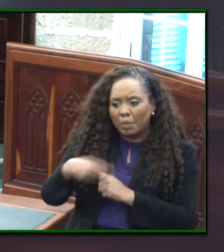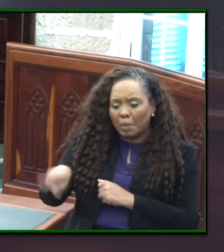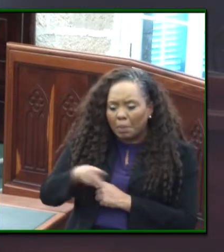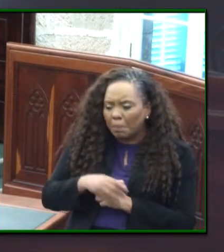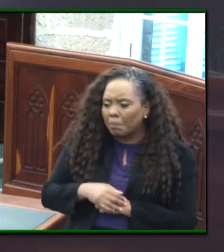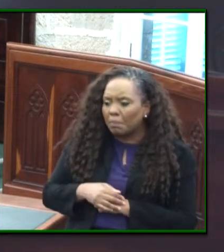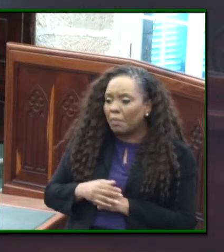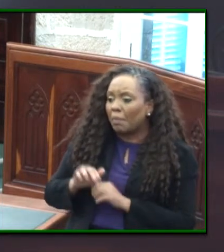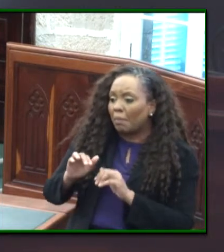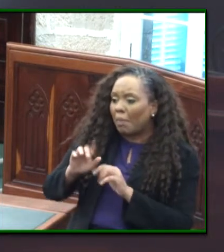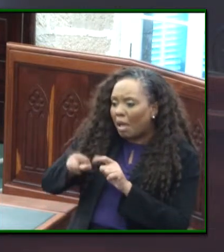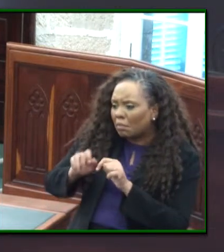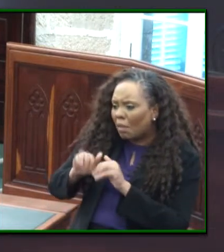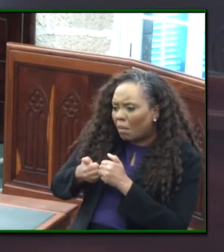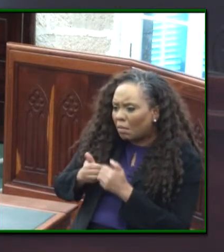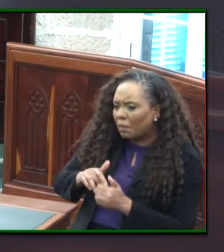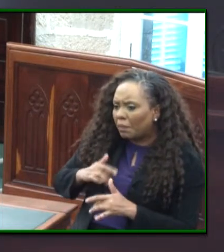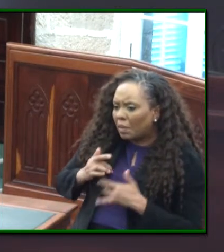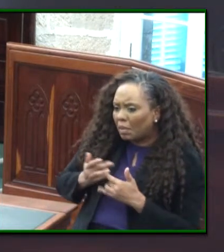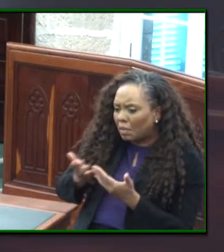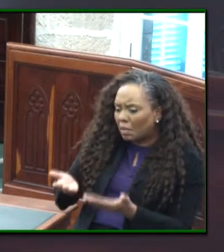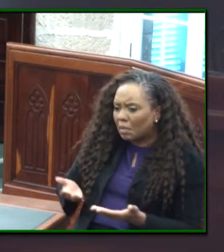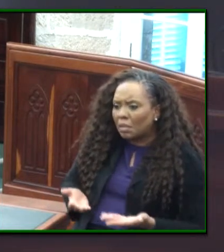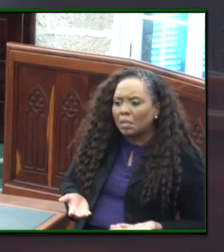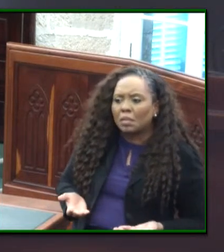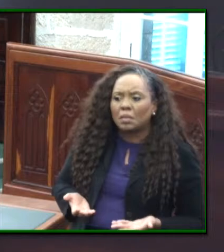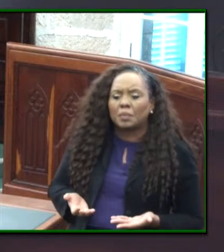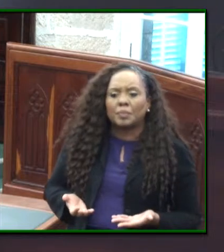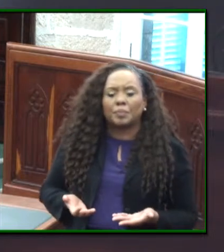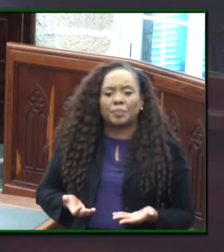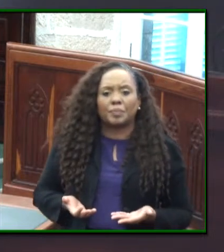feeling, and they would recommend and